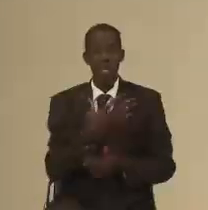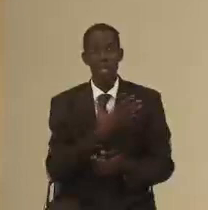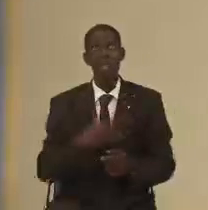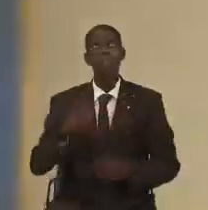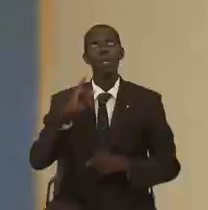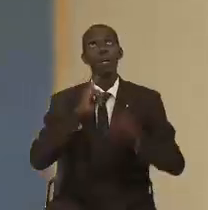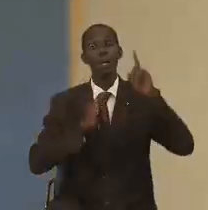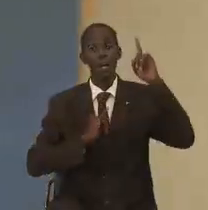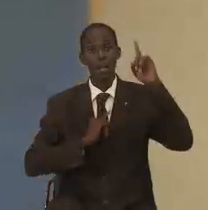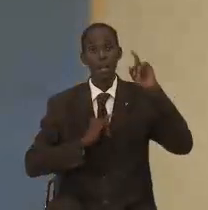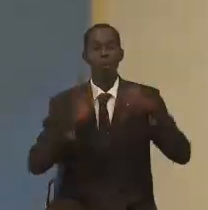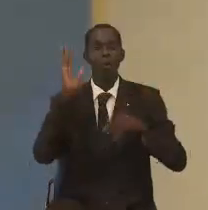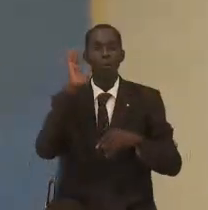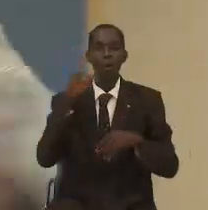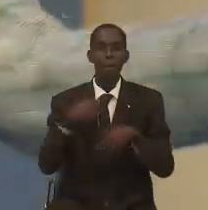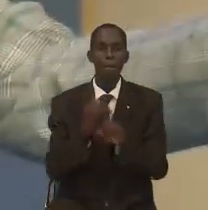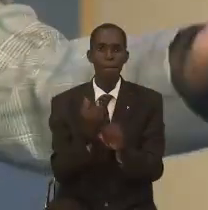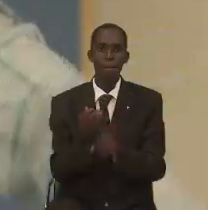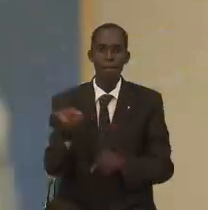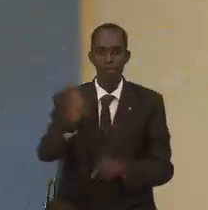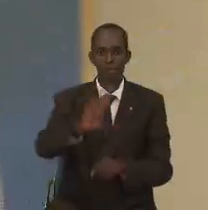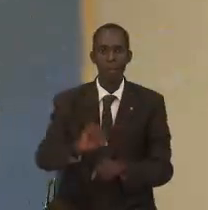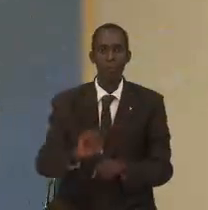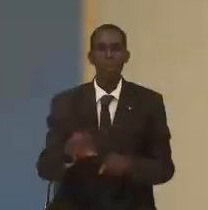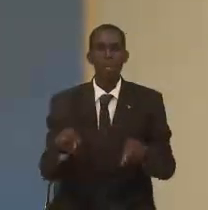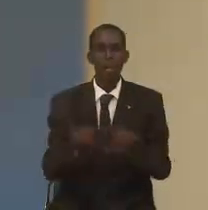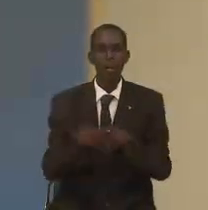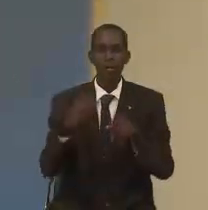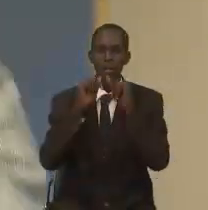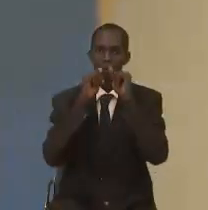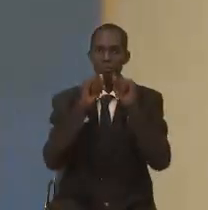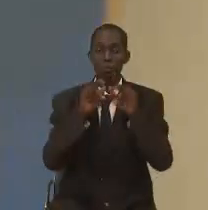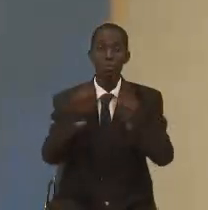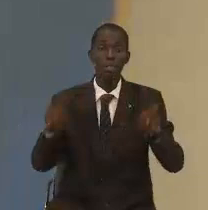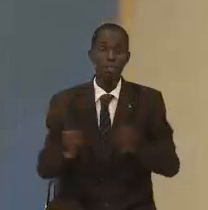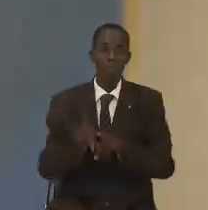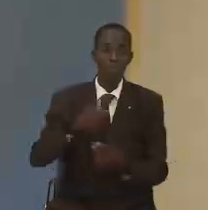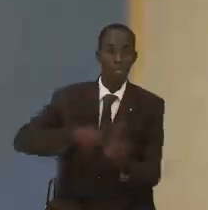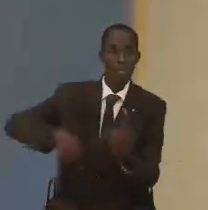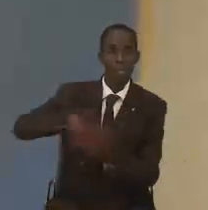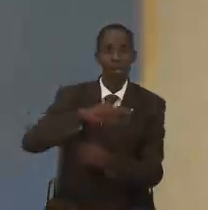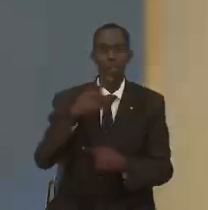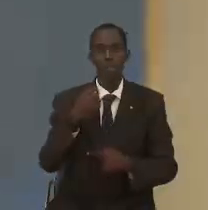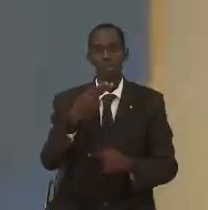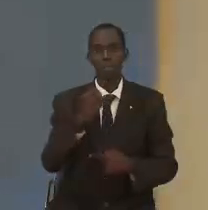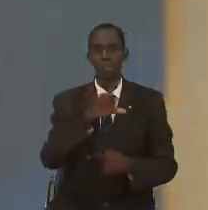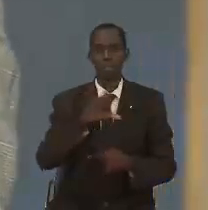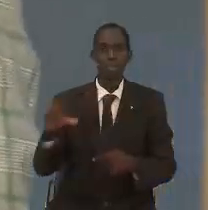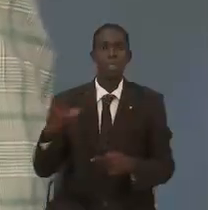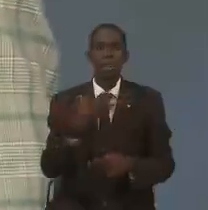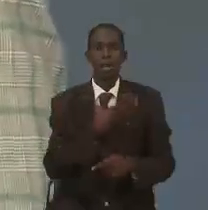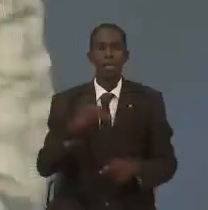will make them and the places round about my heel a blessing. And I